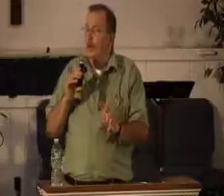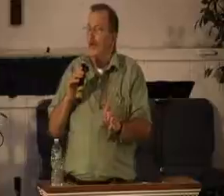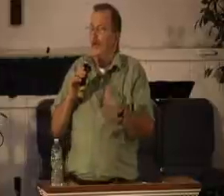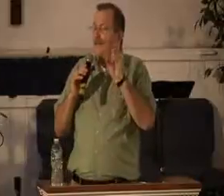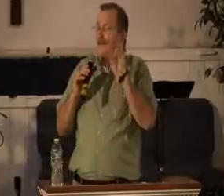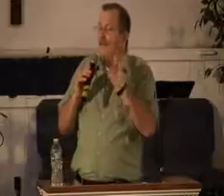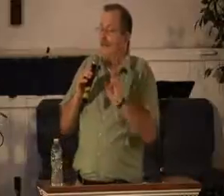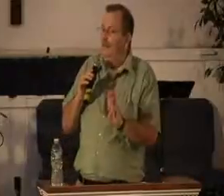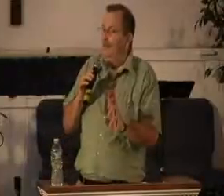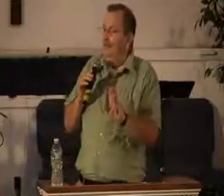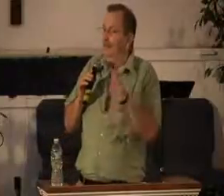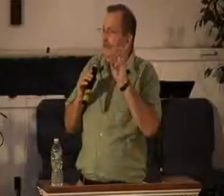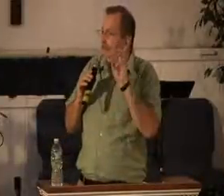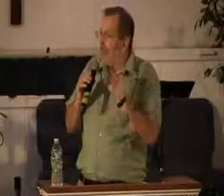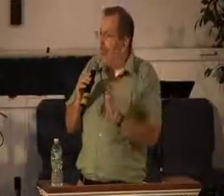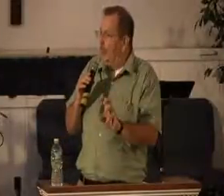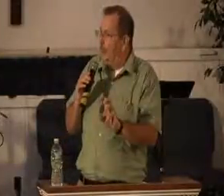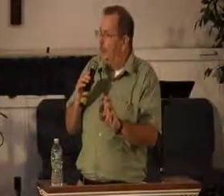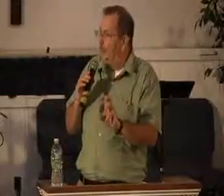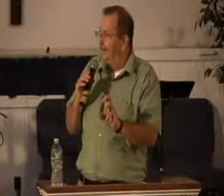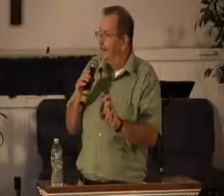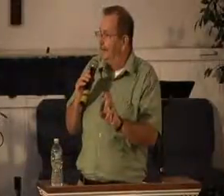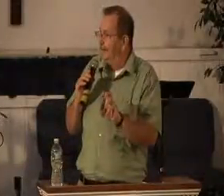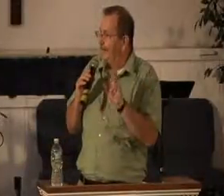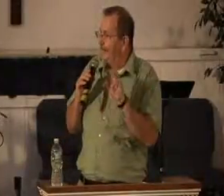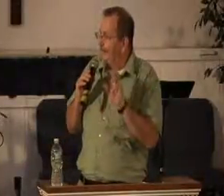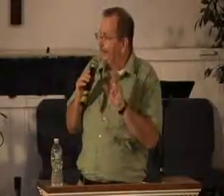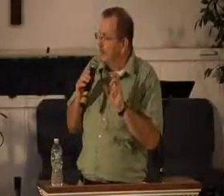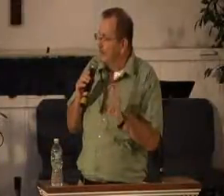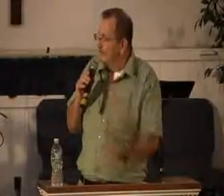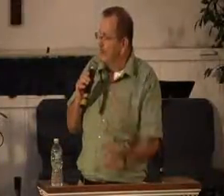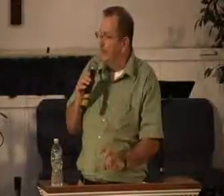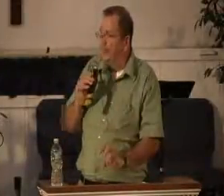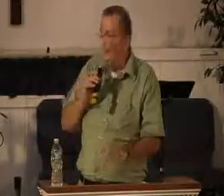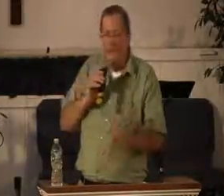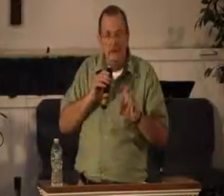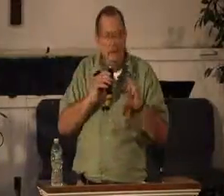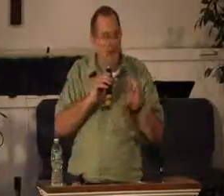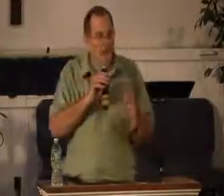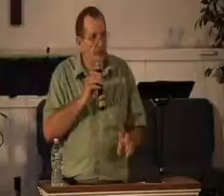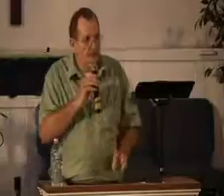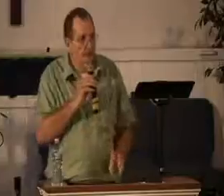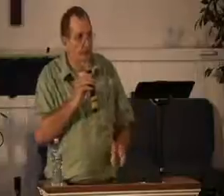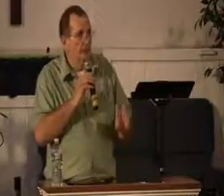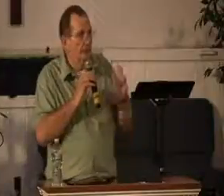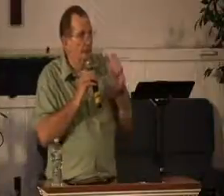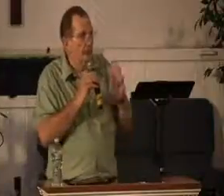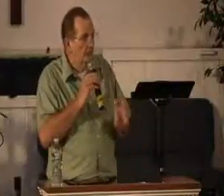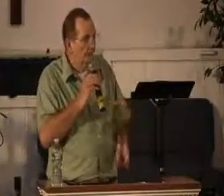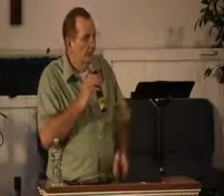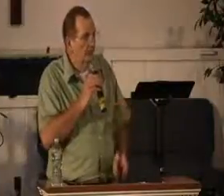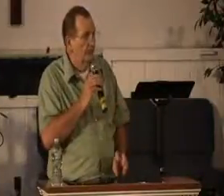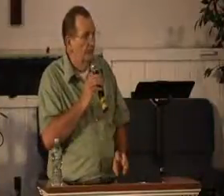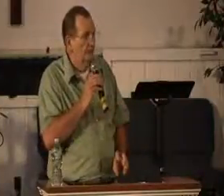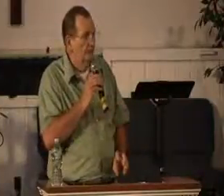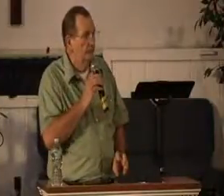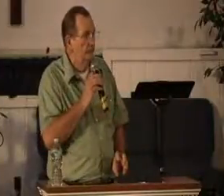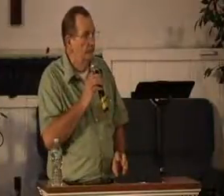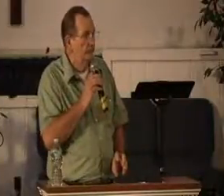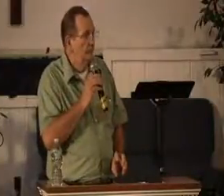for a world that has abandoned hope, and it is the gospel of Jesus